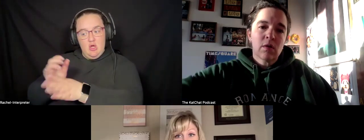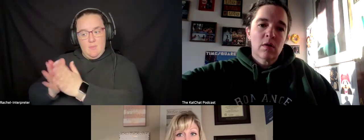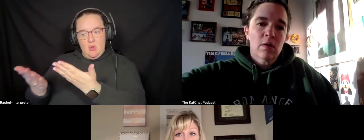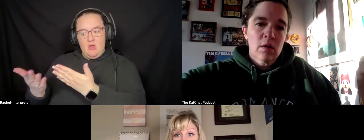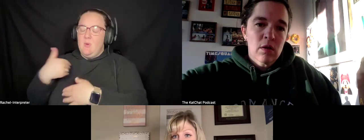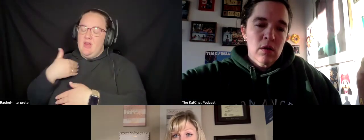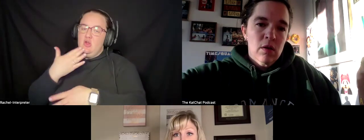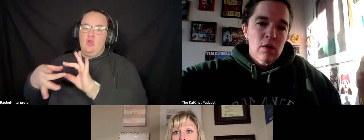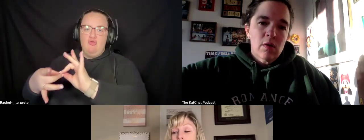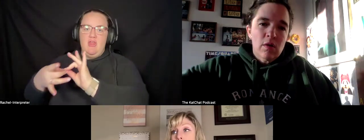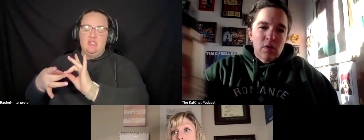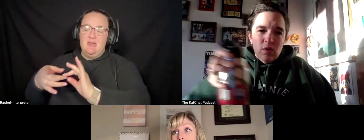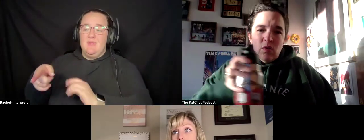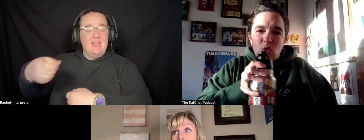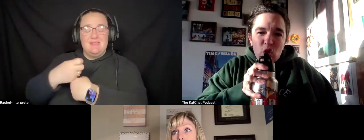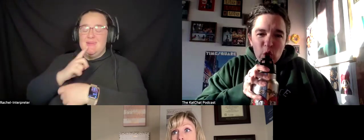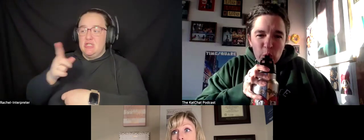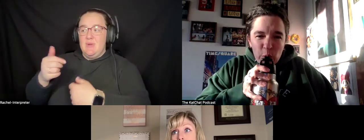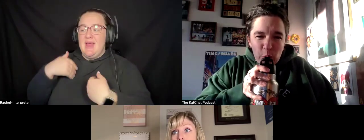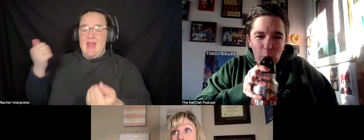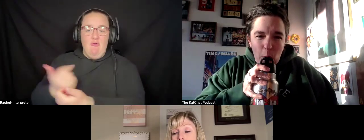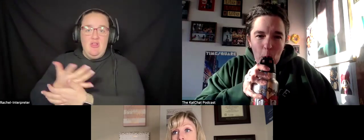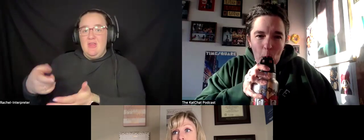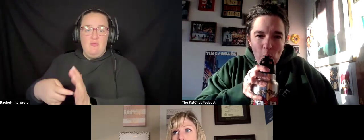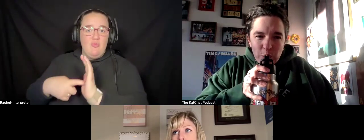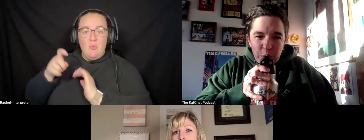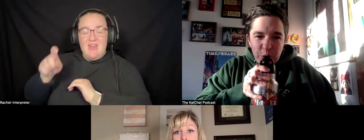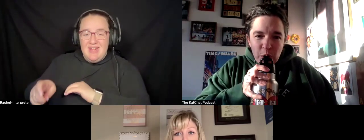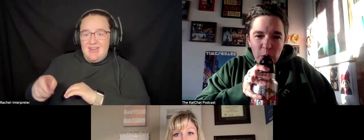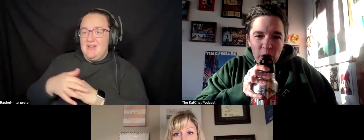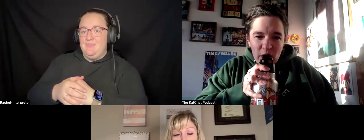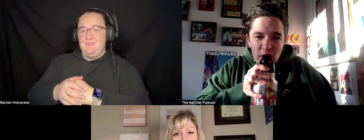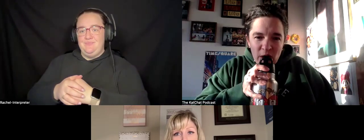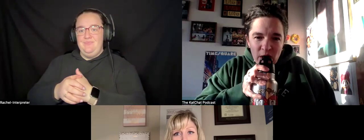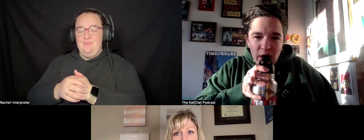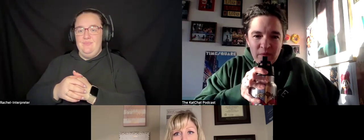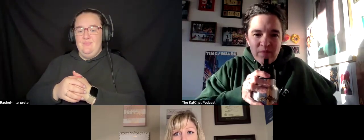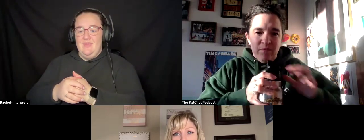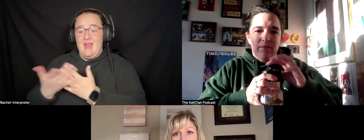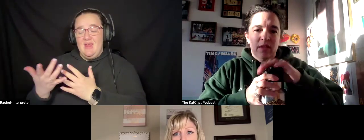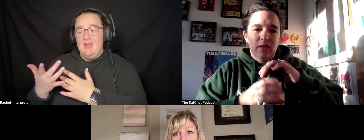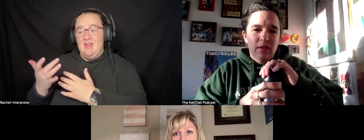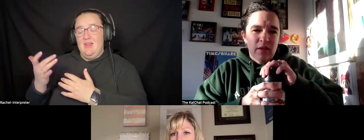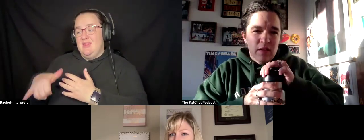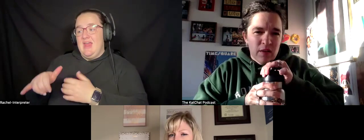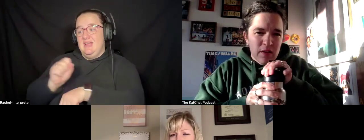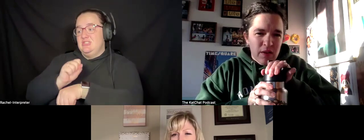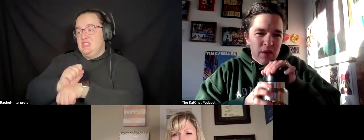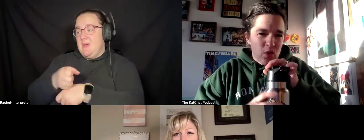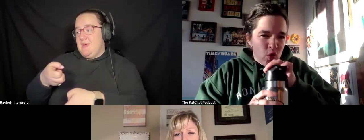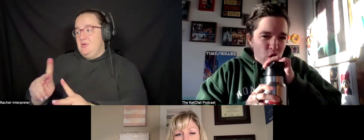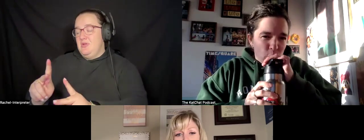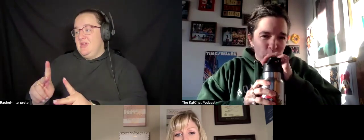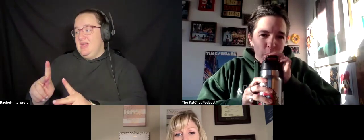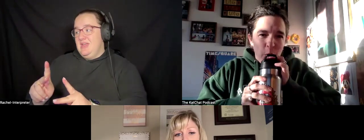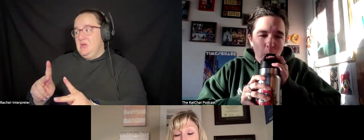ensured everything we needed, you know. Um, and that actually became a job opportunity at one point. It didn't quite work out